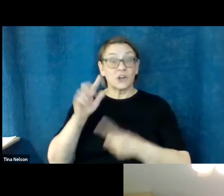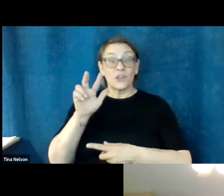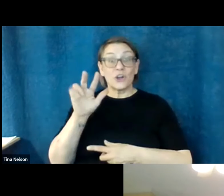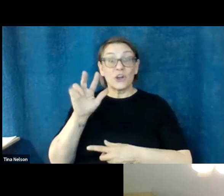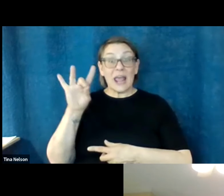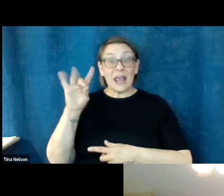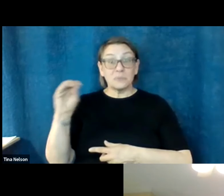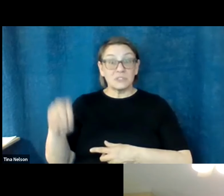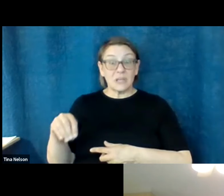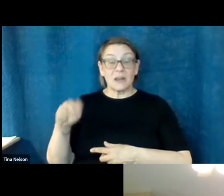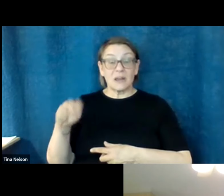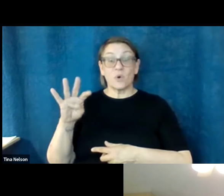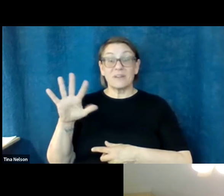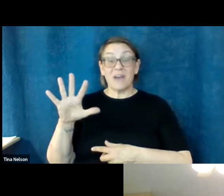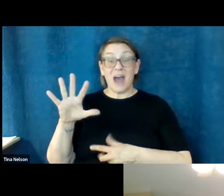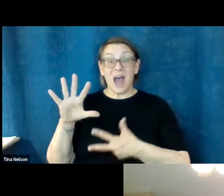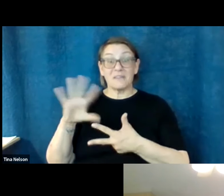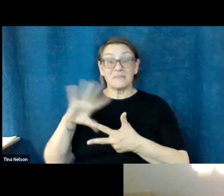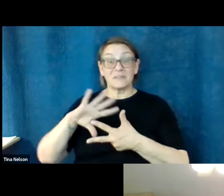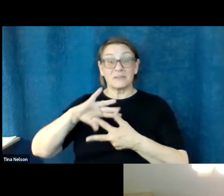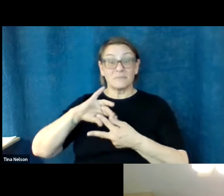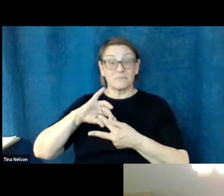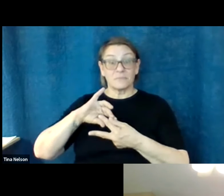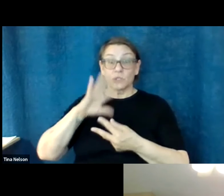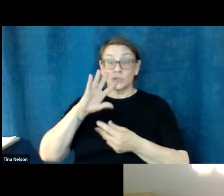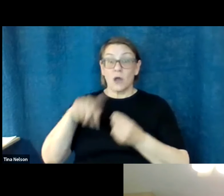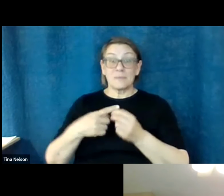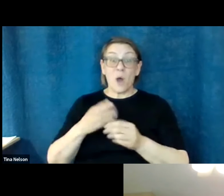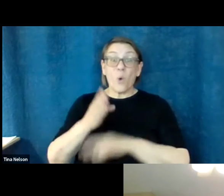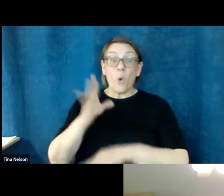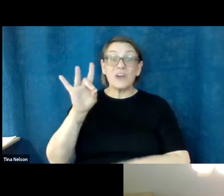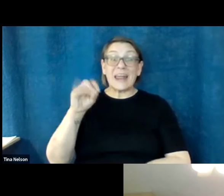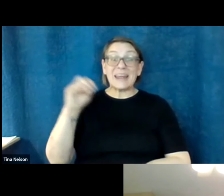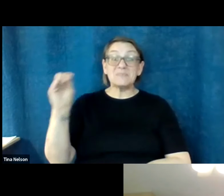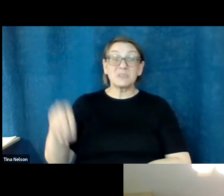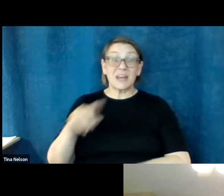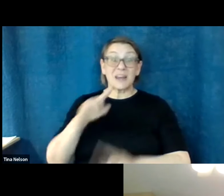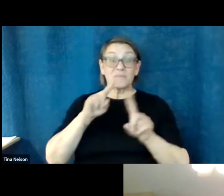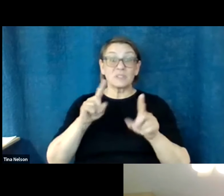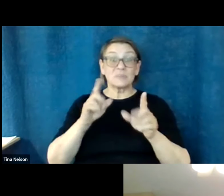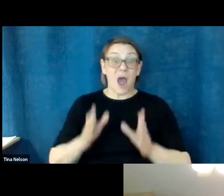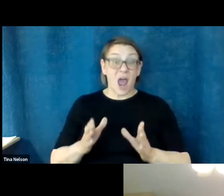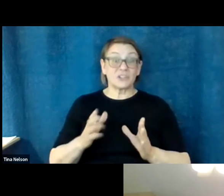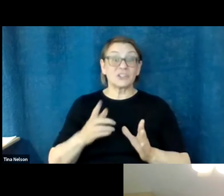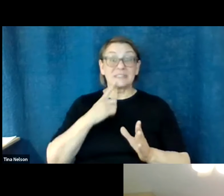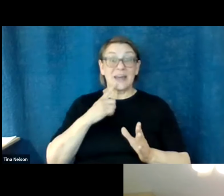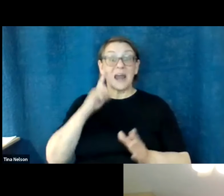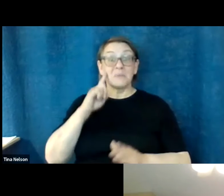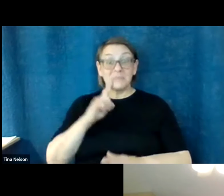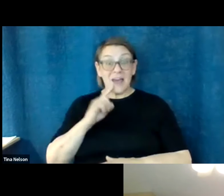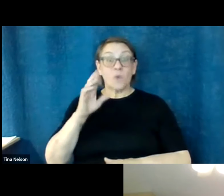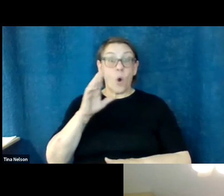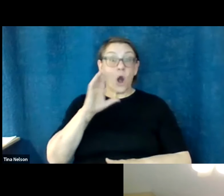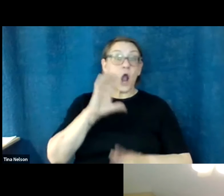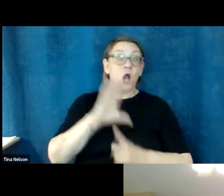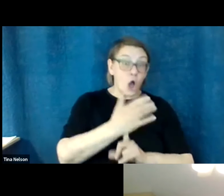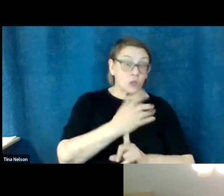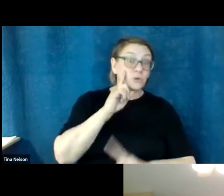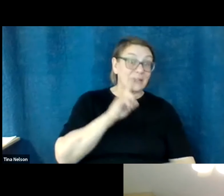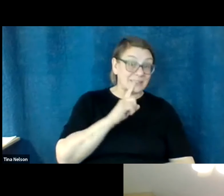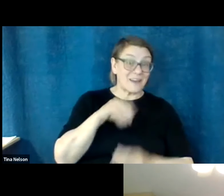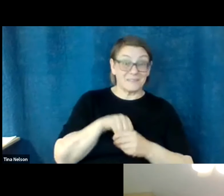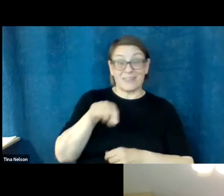and 45%, we're talking over 80% of respondents identify as either deaf or culturally deaf in this